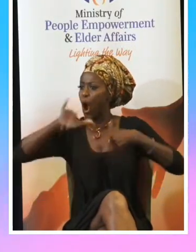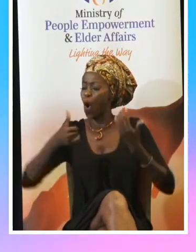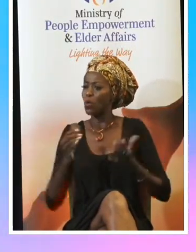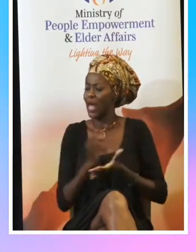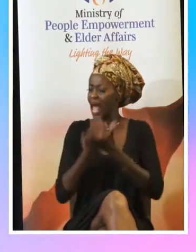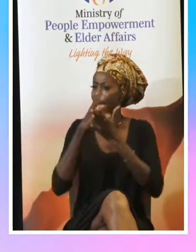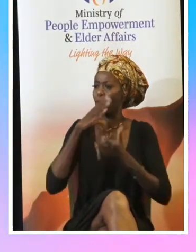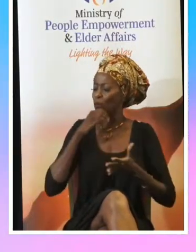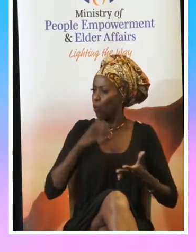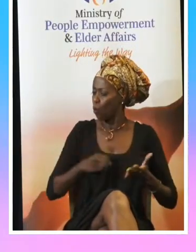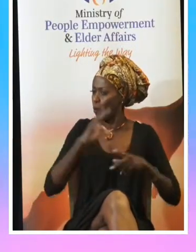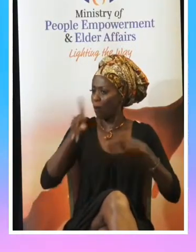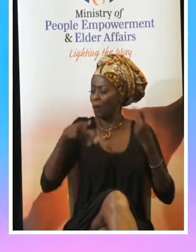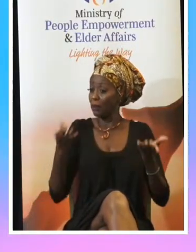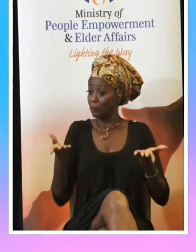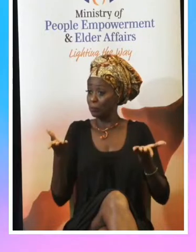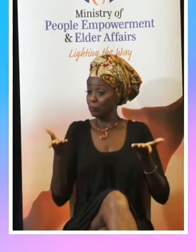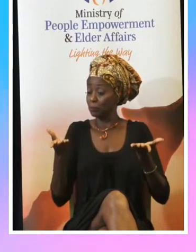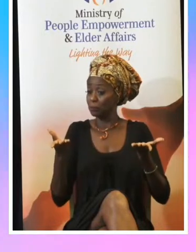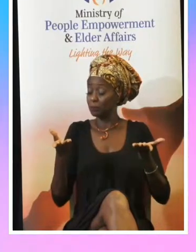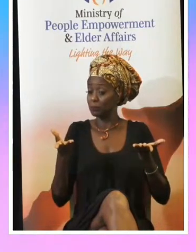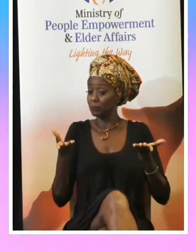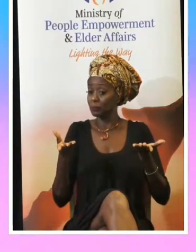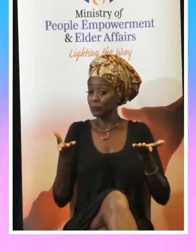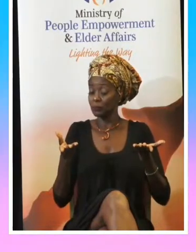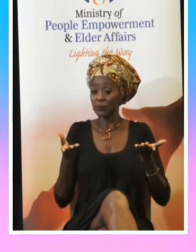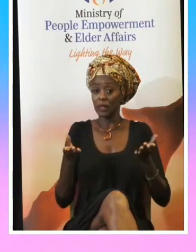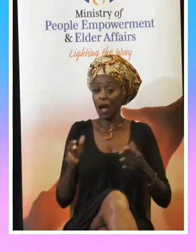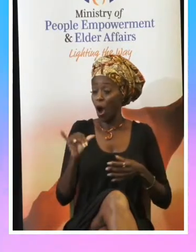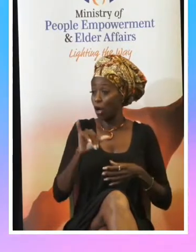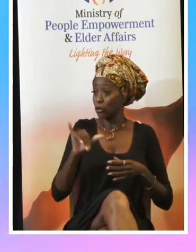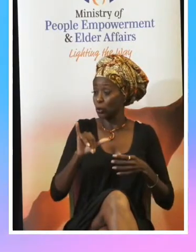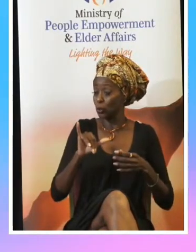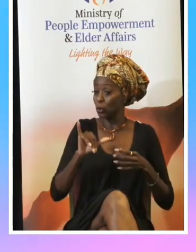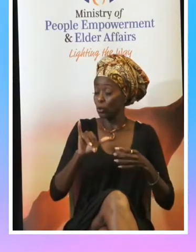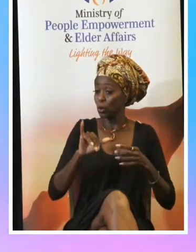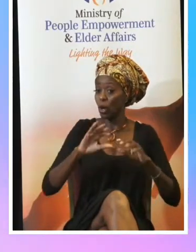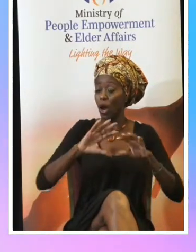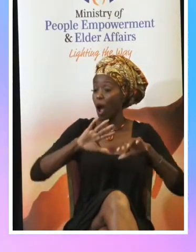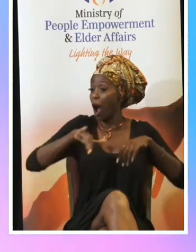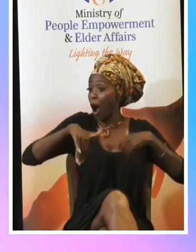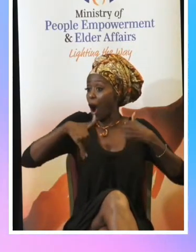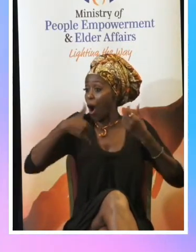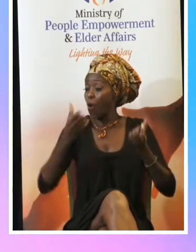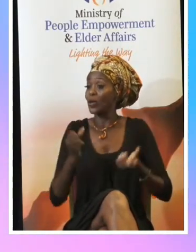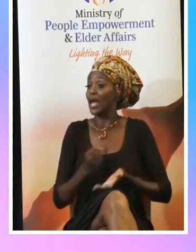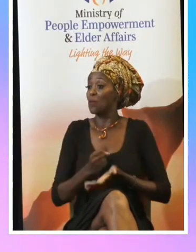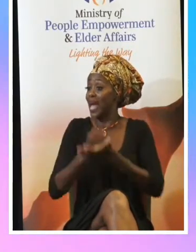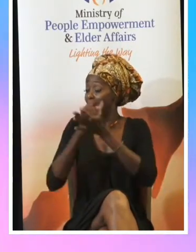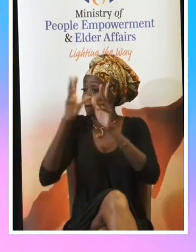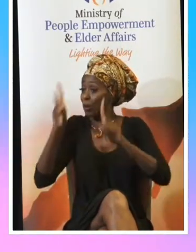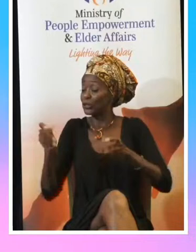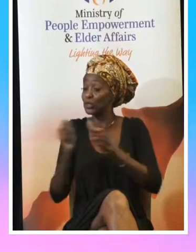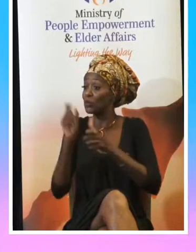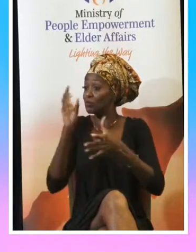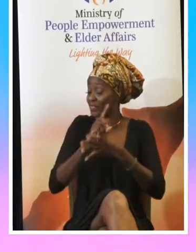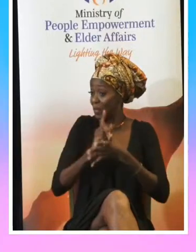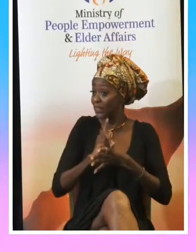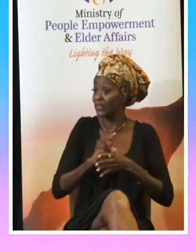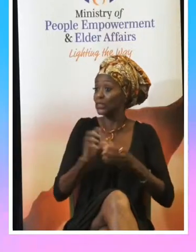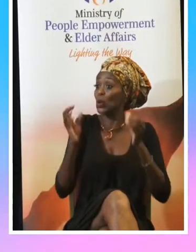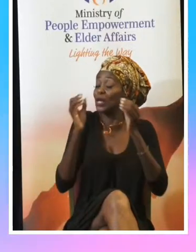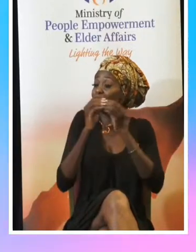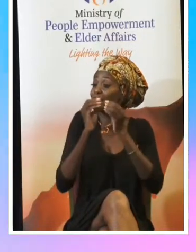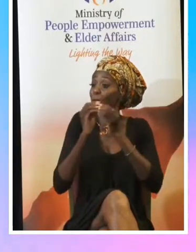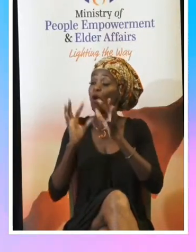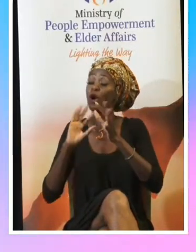better referred to, what we should do in addition to what we've done in the budget for persons with disabilities. I've heard more conversation now too